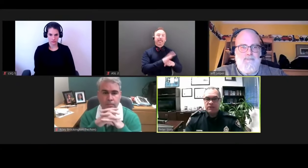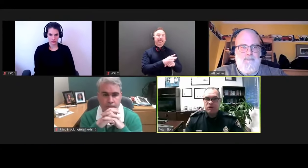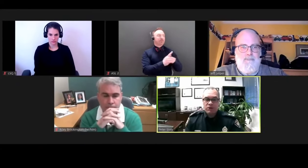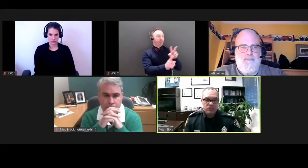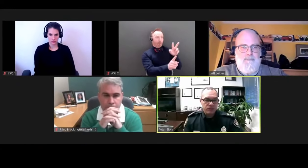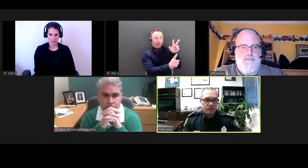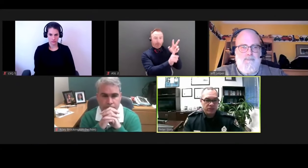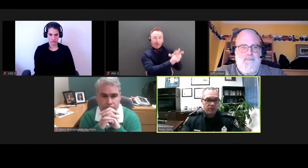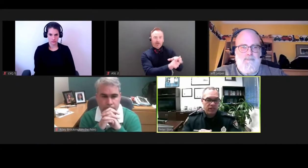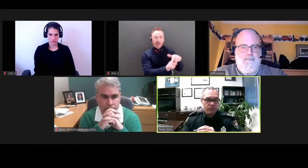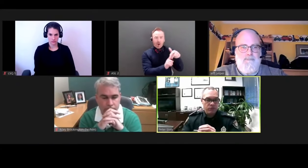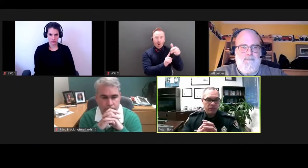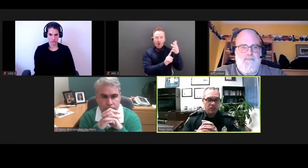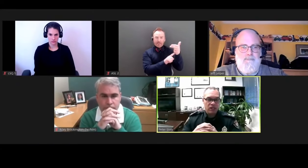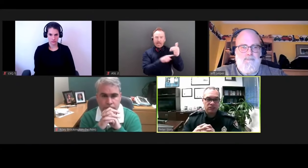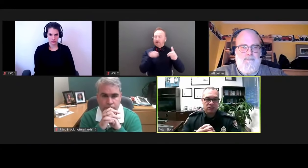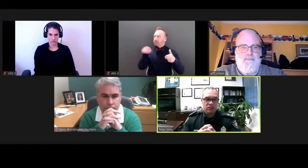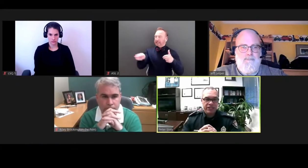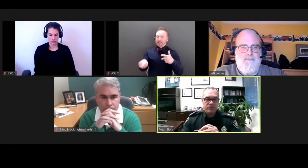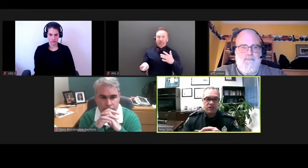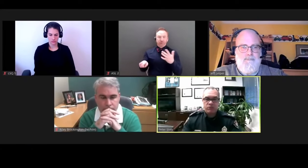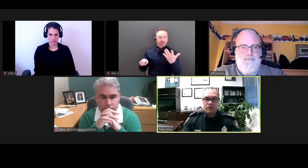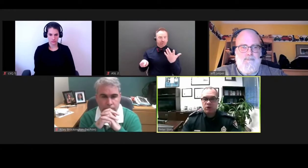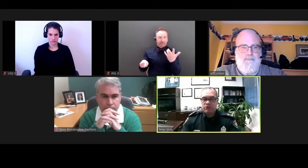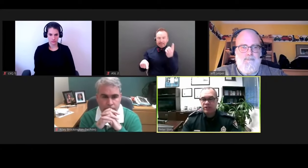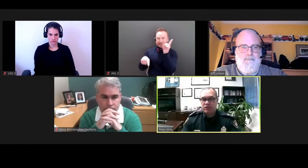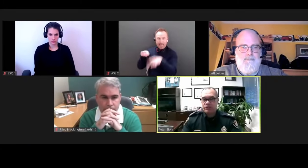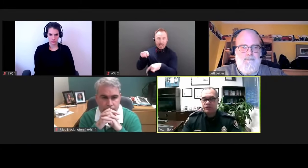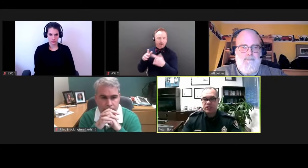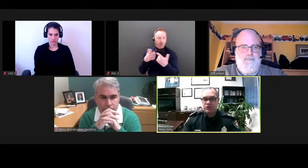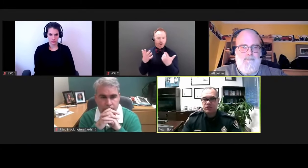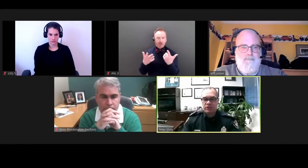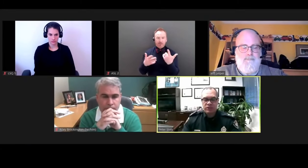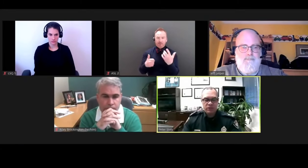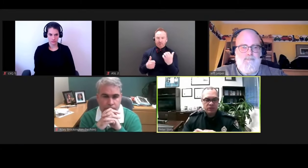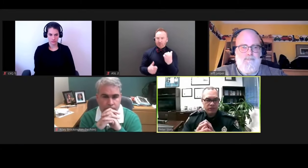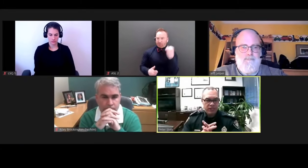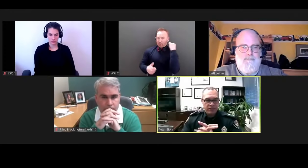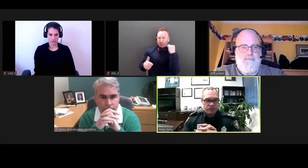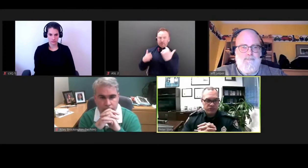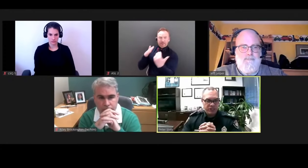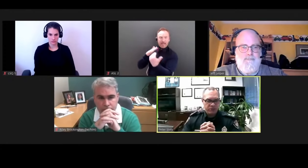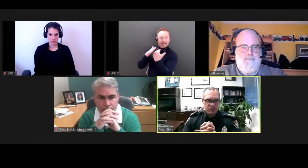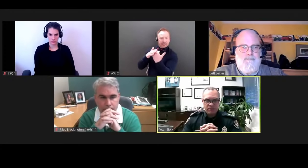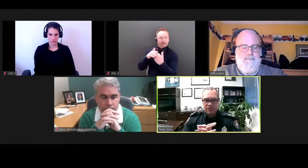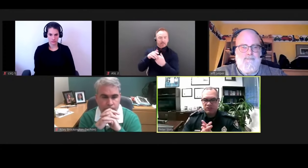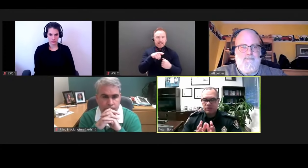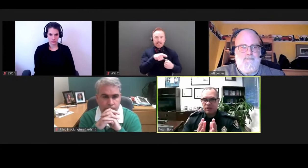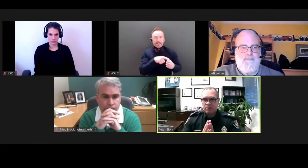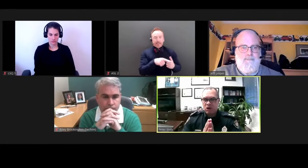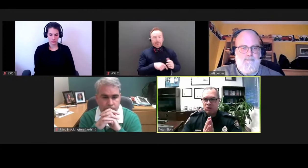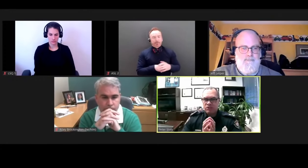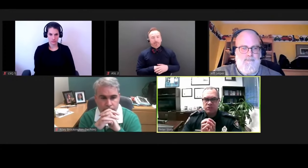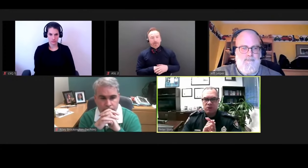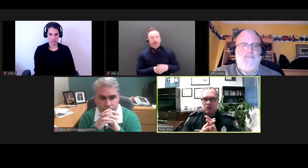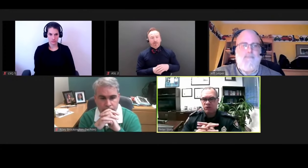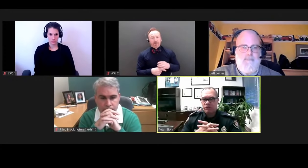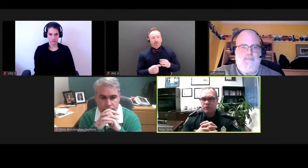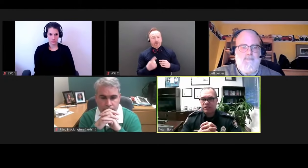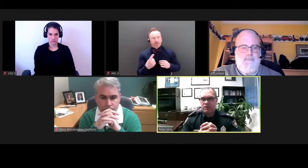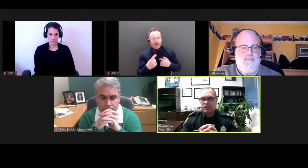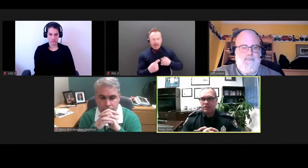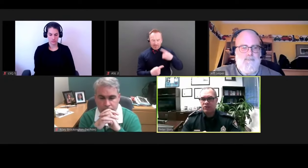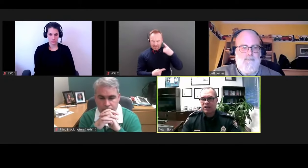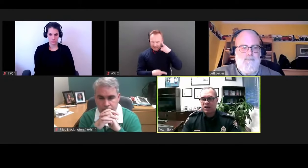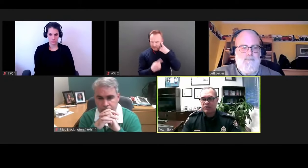Thank you very much, Councillor. We've been in constant liaison with the Hotel Association. There's a gentleman's name, I think it's Mr. Ball, who's